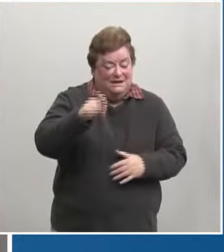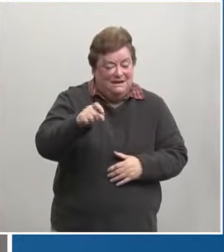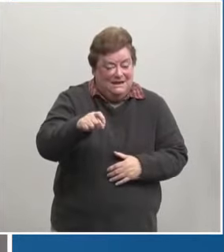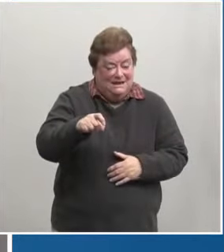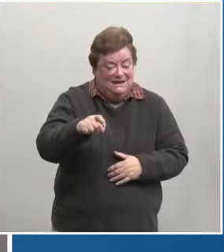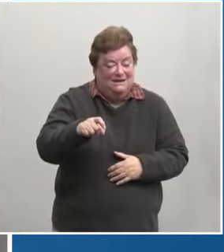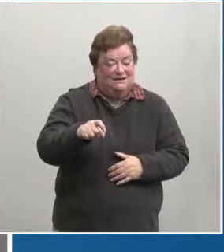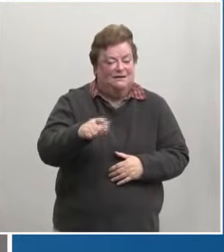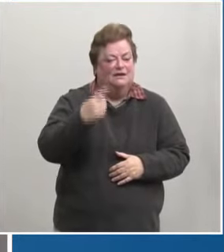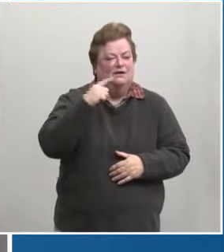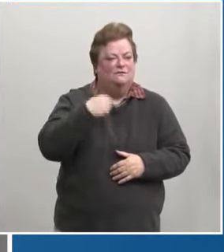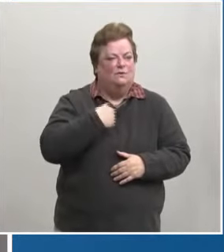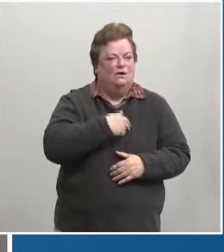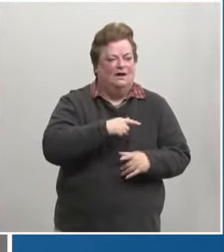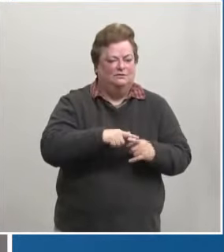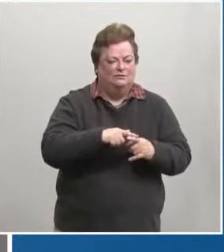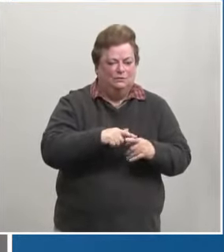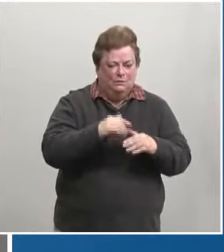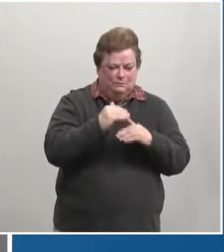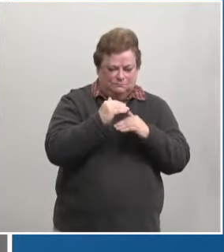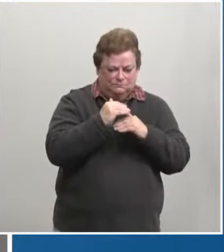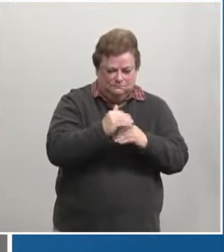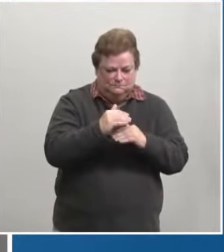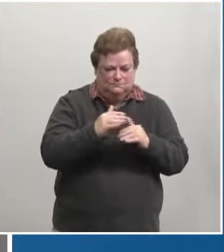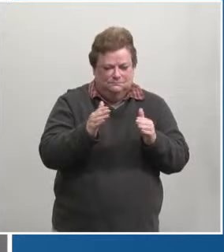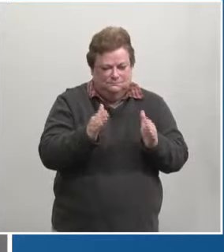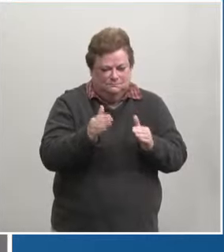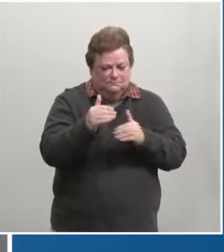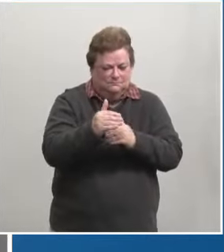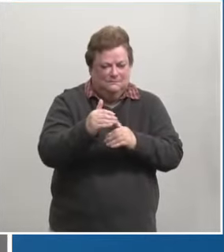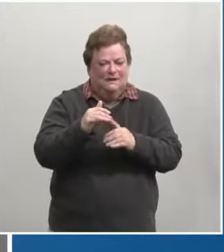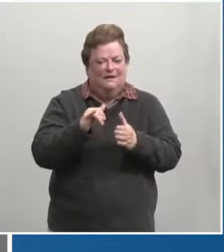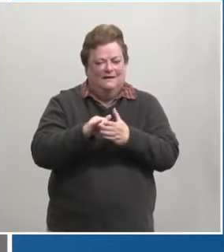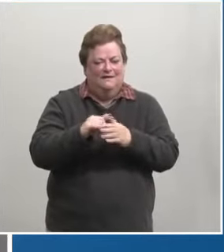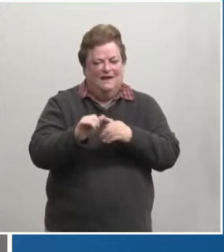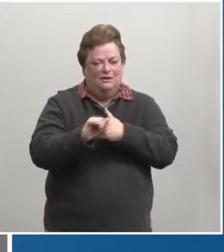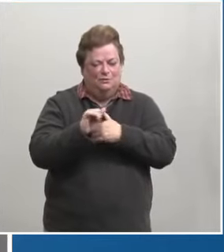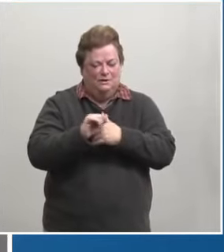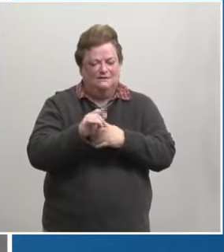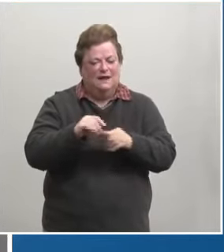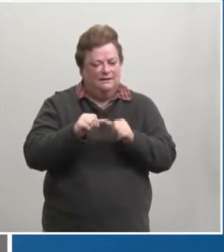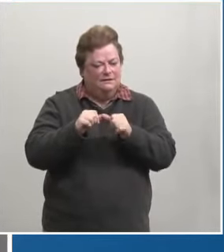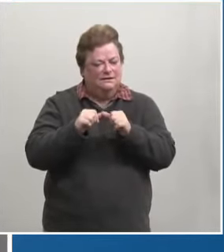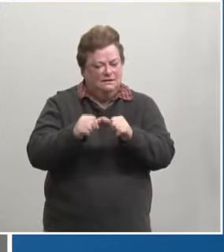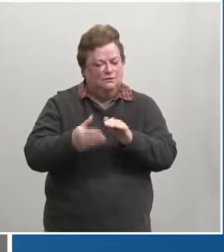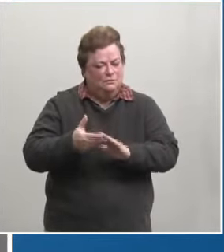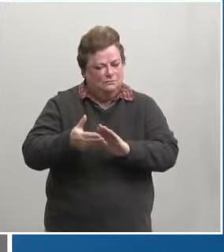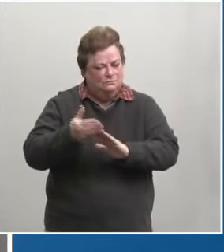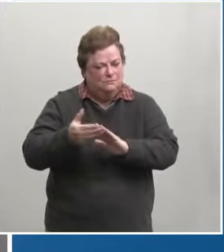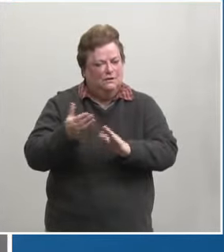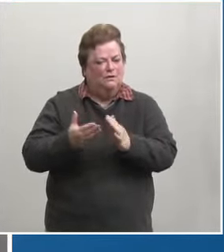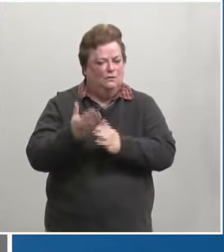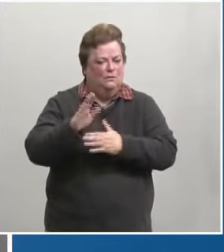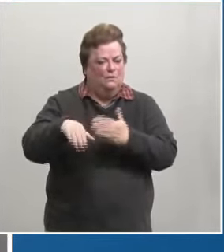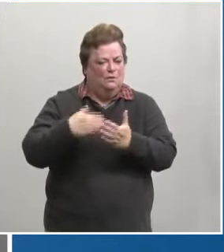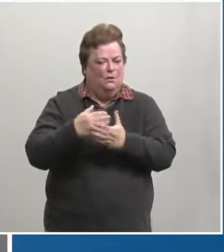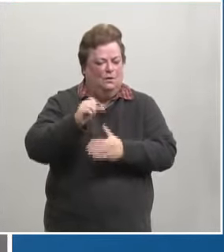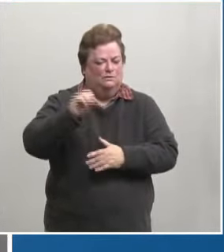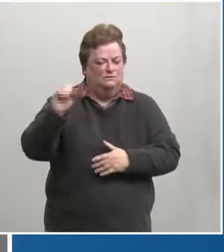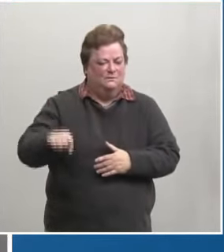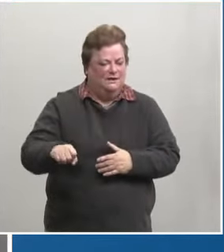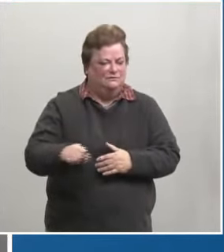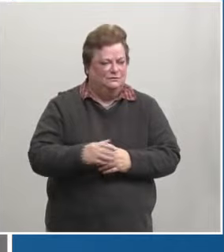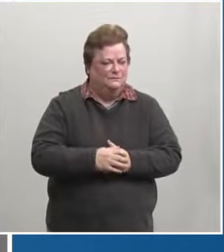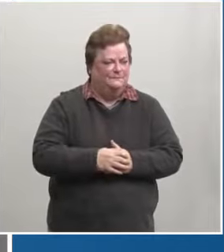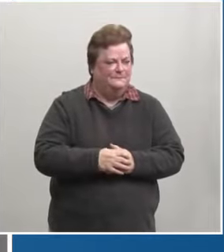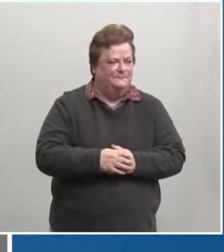order for us to contain that risk and to operate successfully throughout the remainder of the term as we move